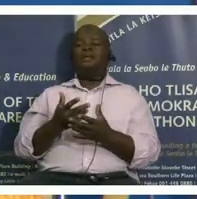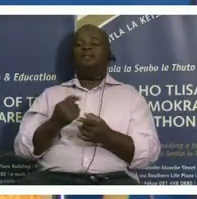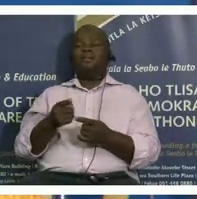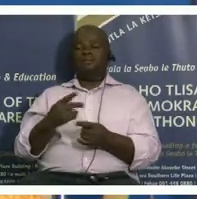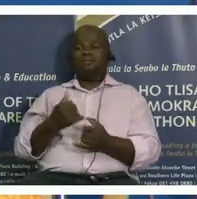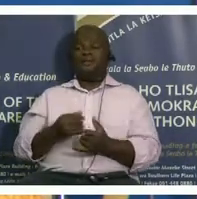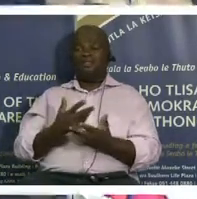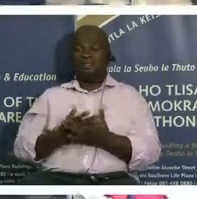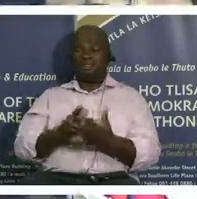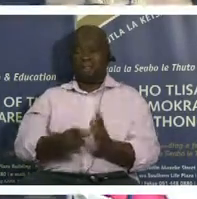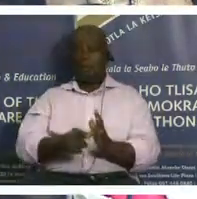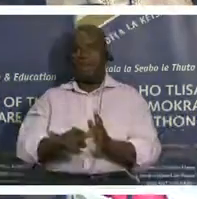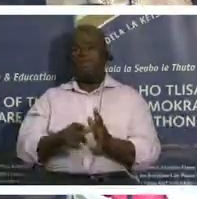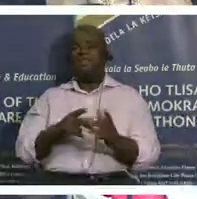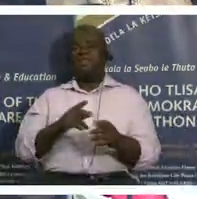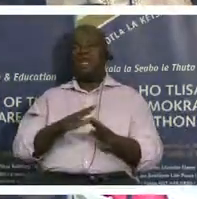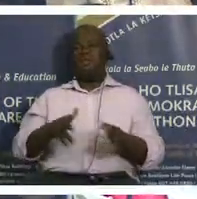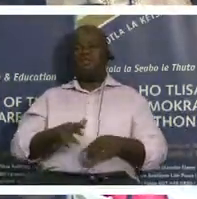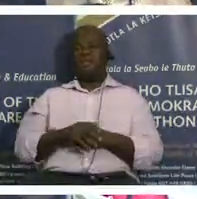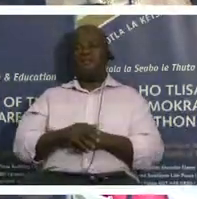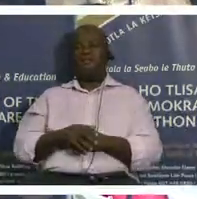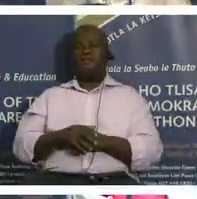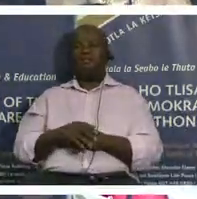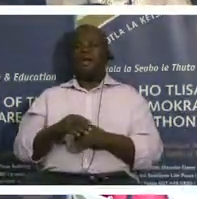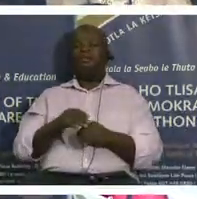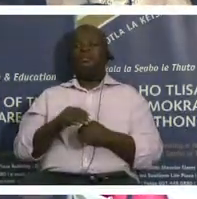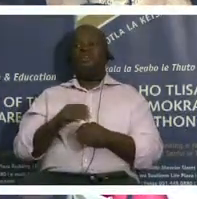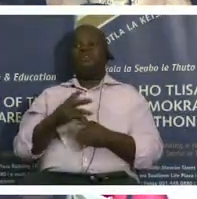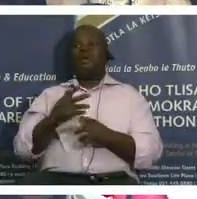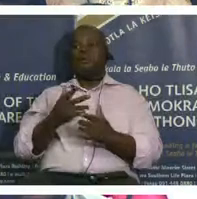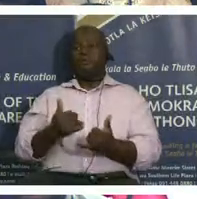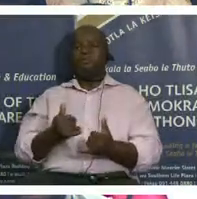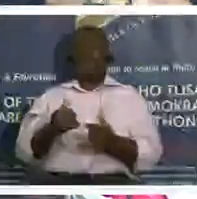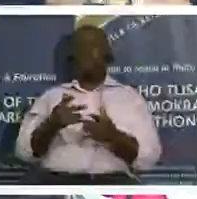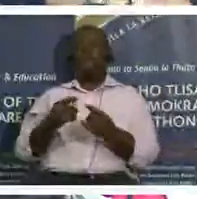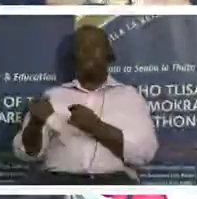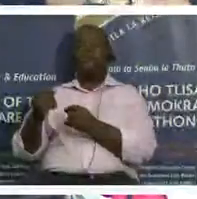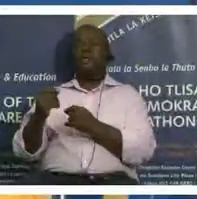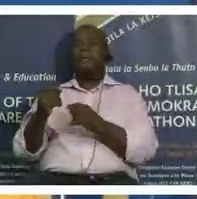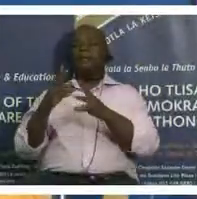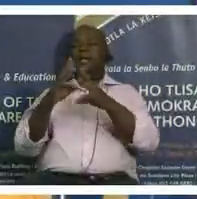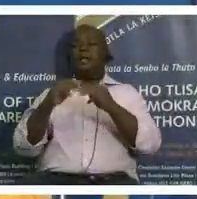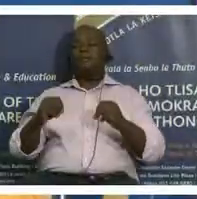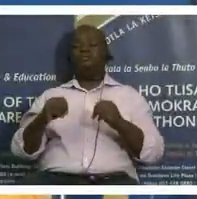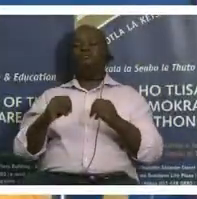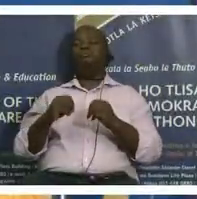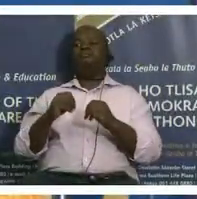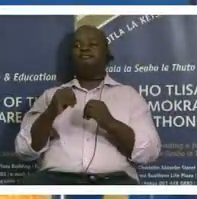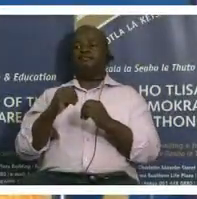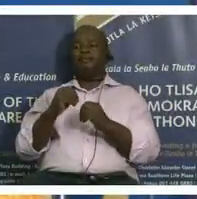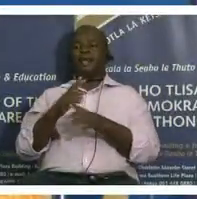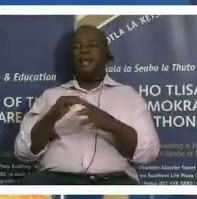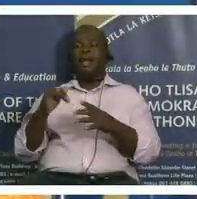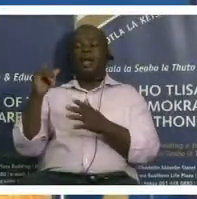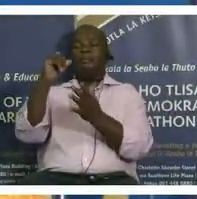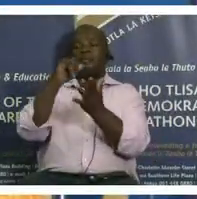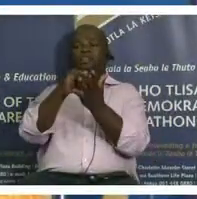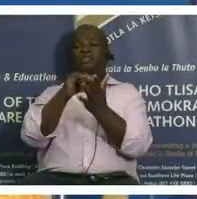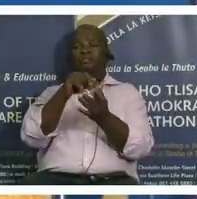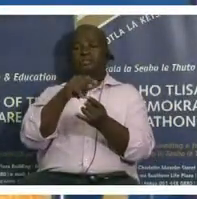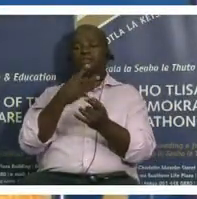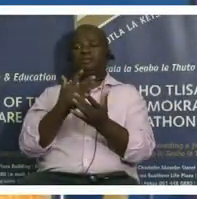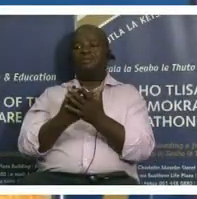stage. When complete, the Mangaung Airport Development Node project, valued at over 10 billion